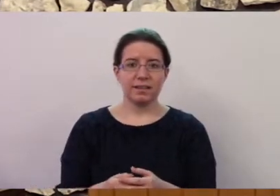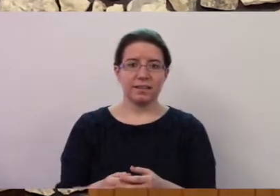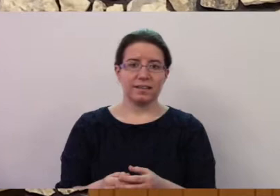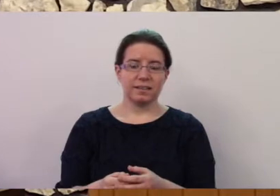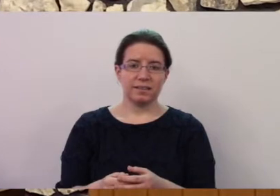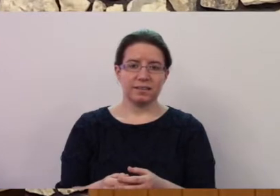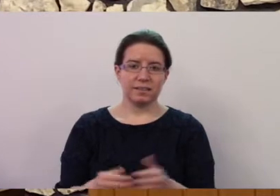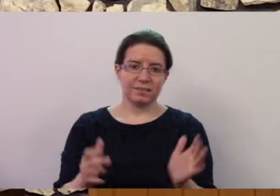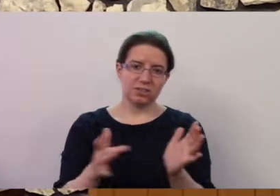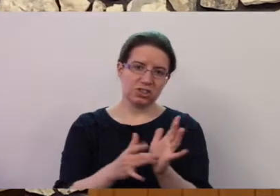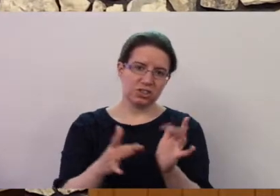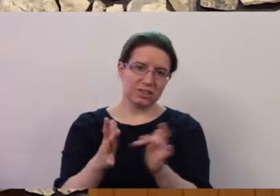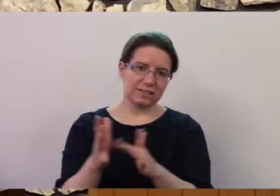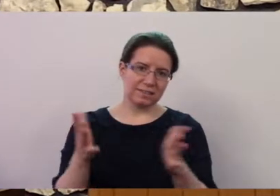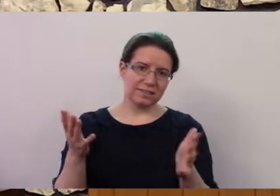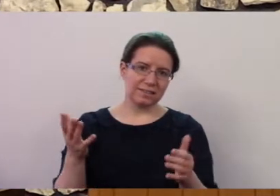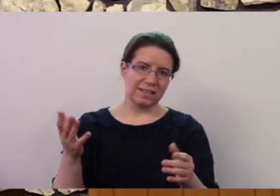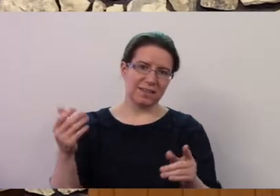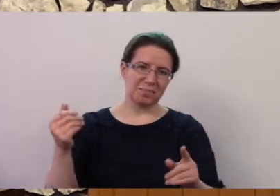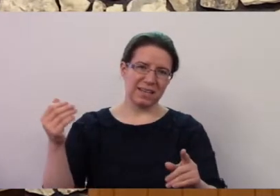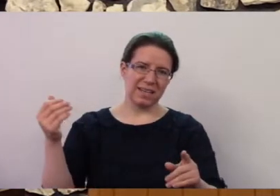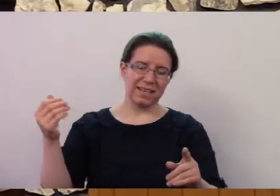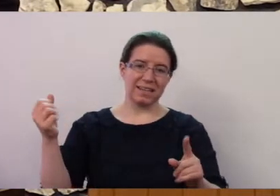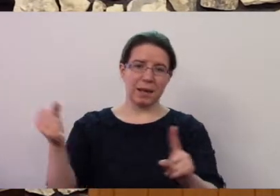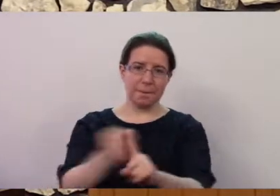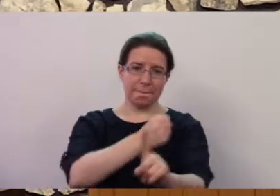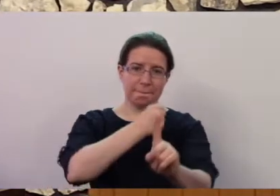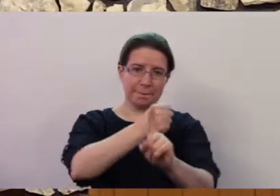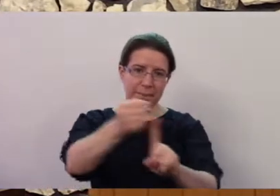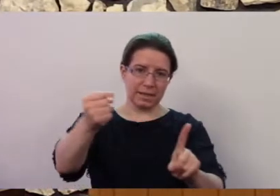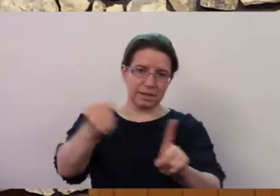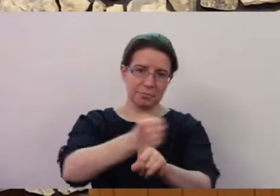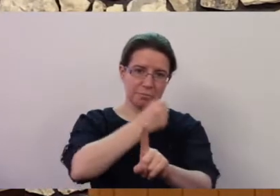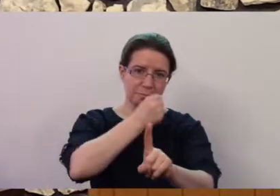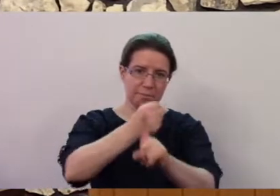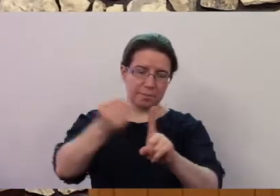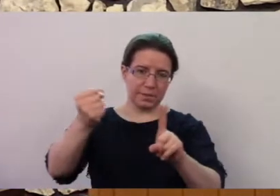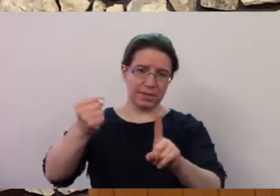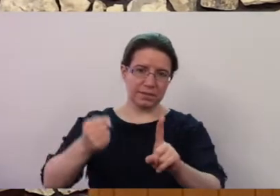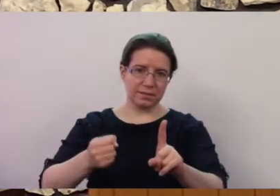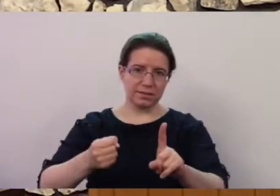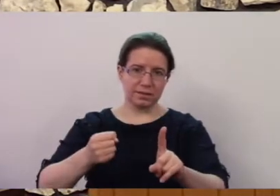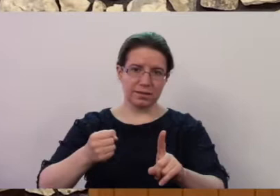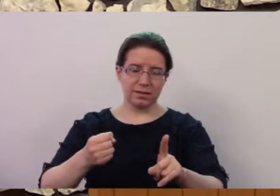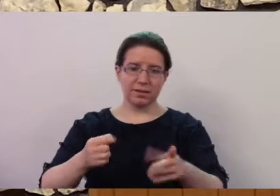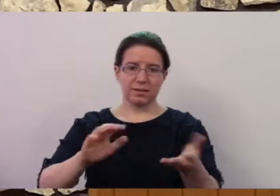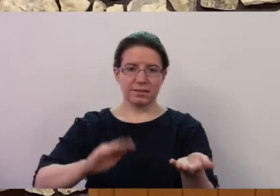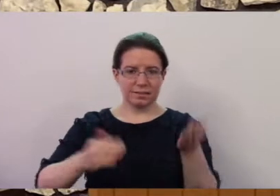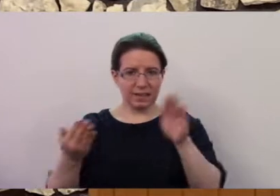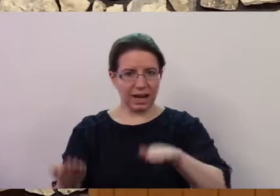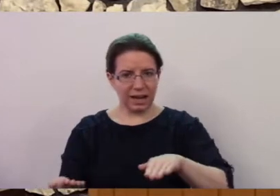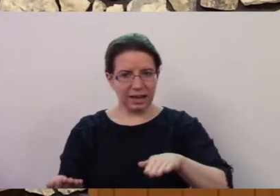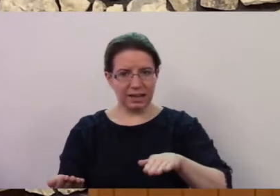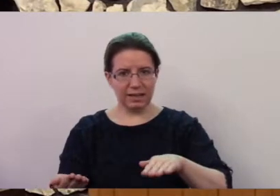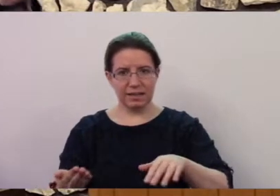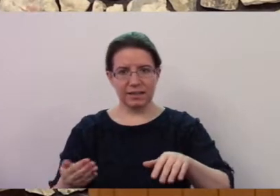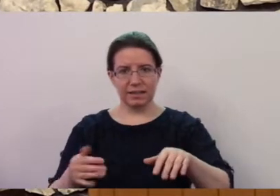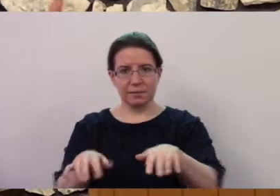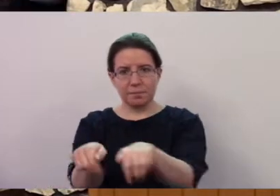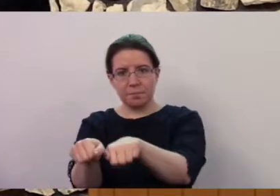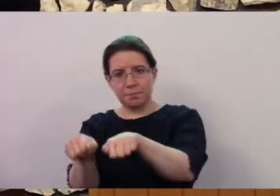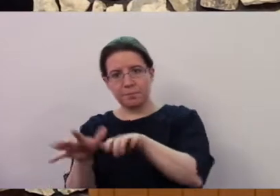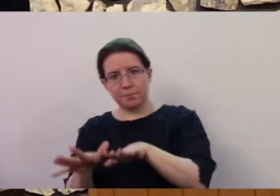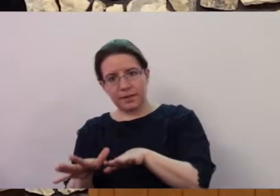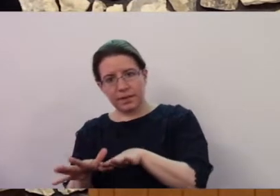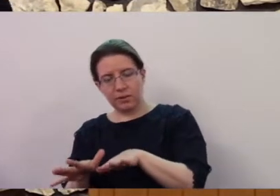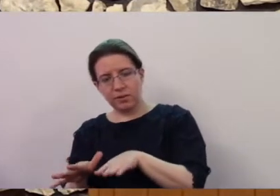beaten almost to death with the cat of nine tails after his passion, all that he went through, and he died and he was